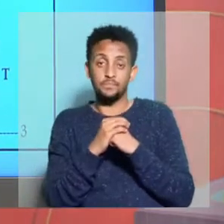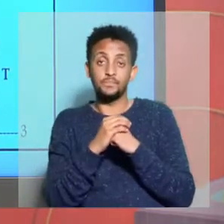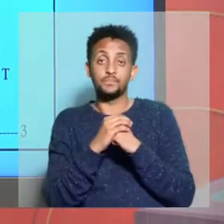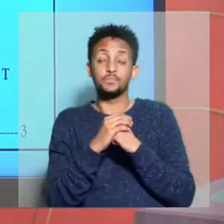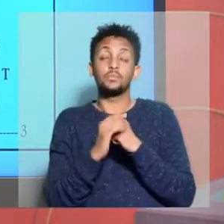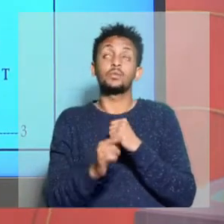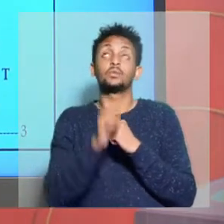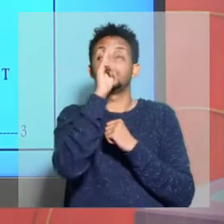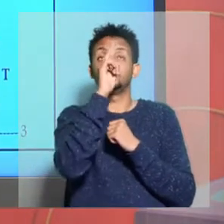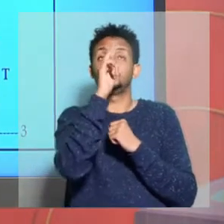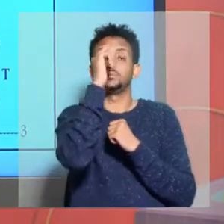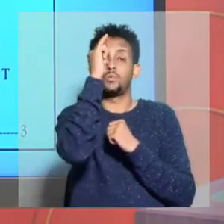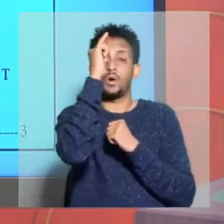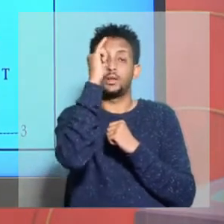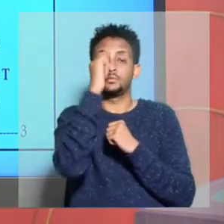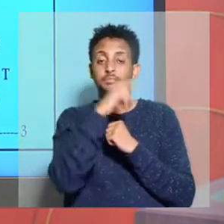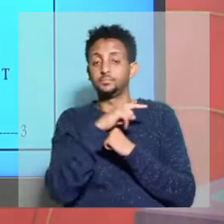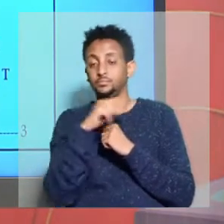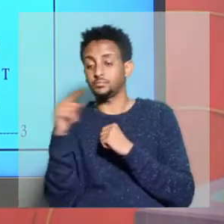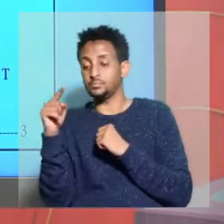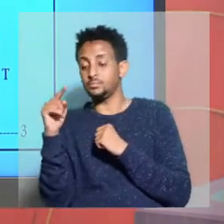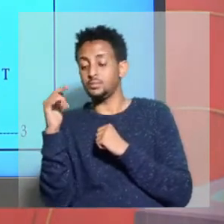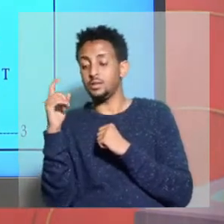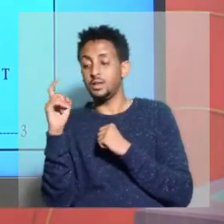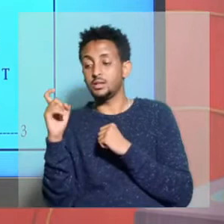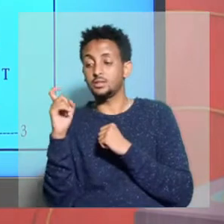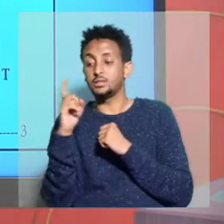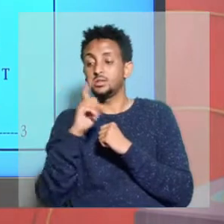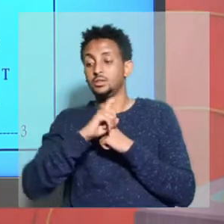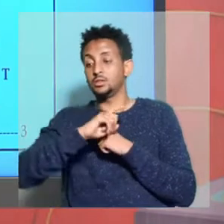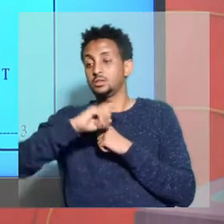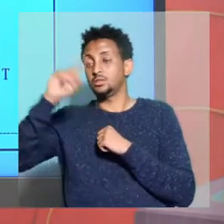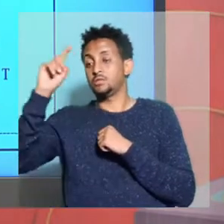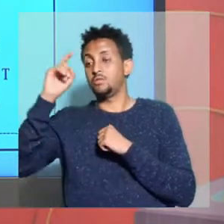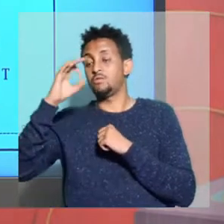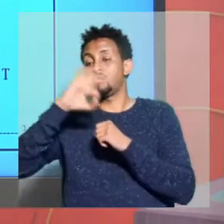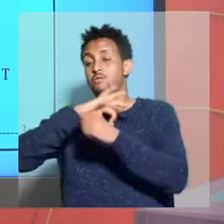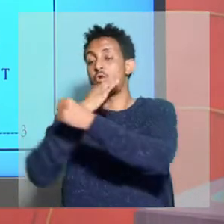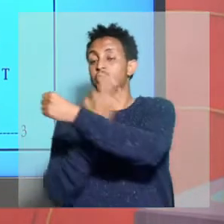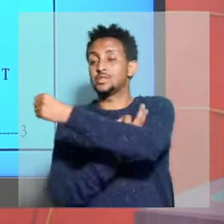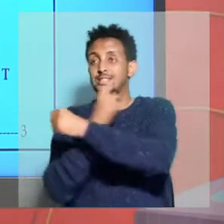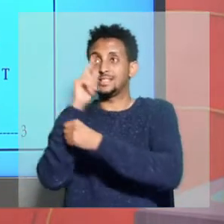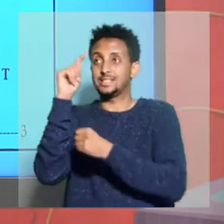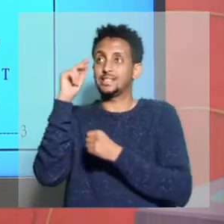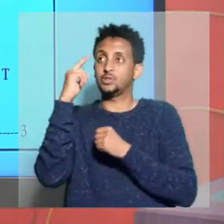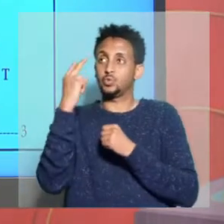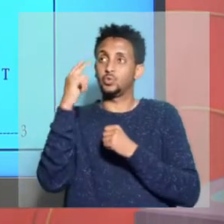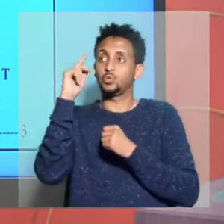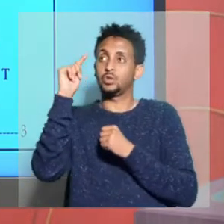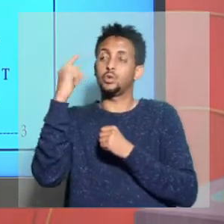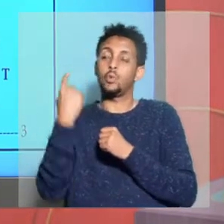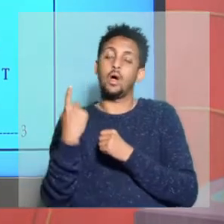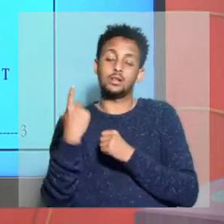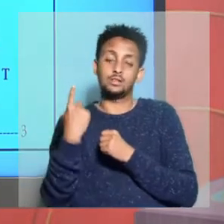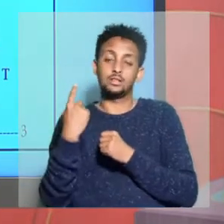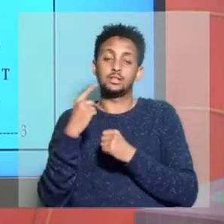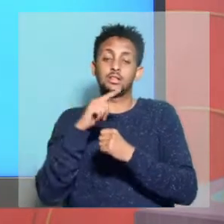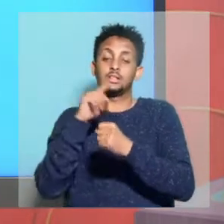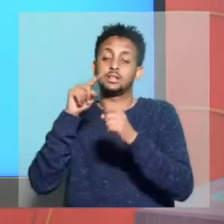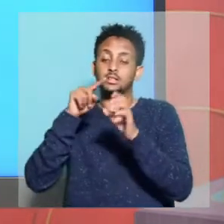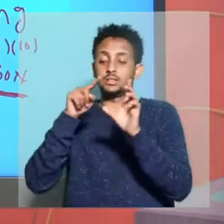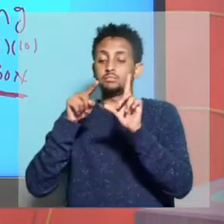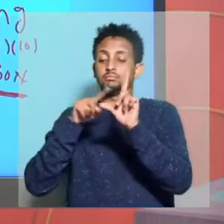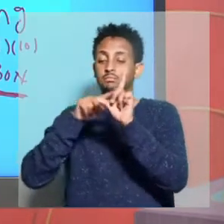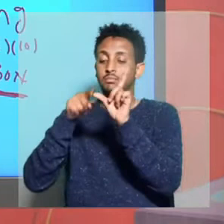have y-axis and x-axis. The force that are acting here is T2 and T1. The angle